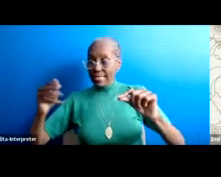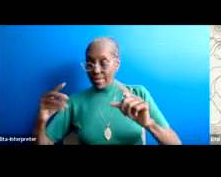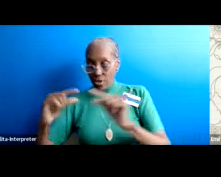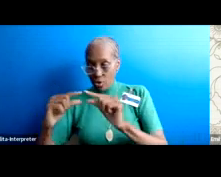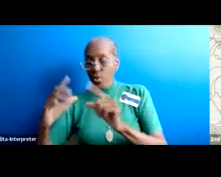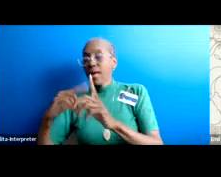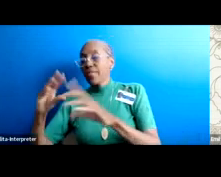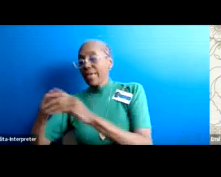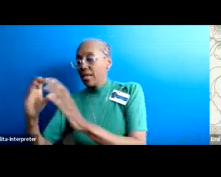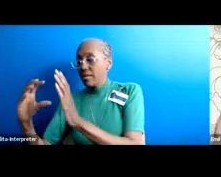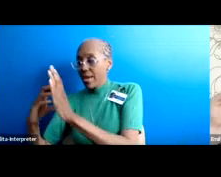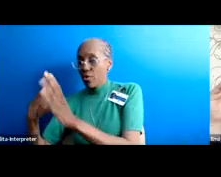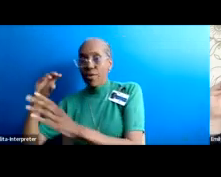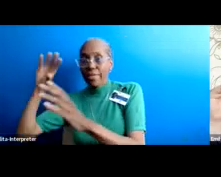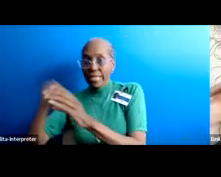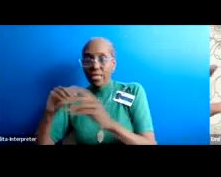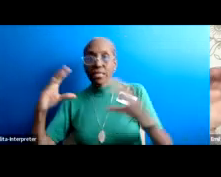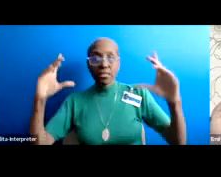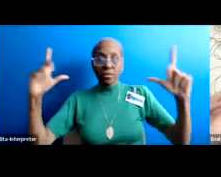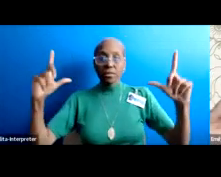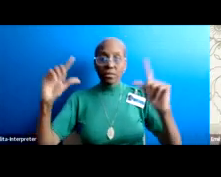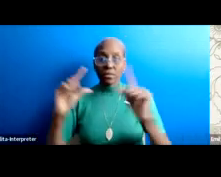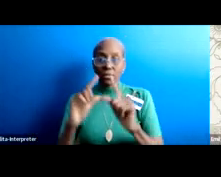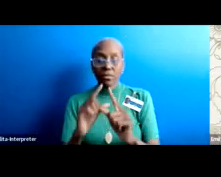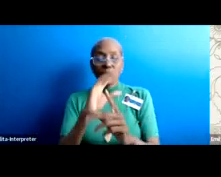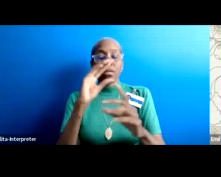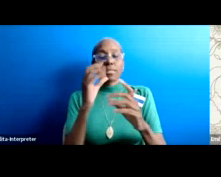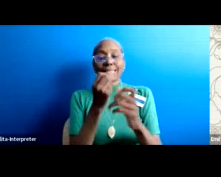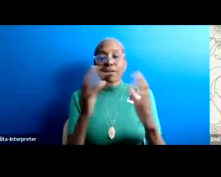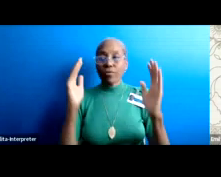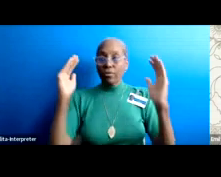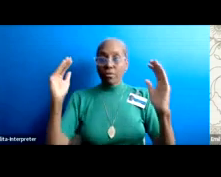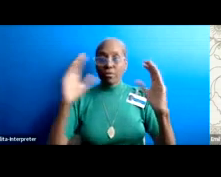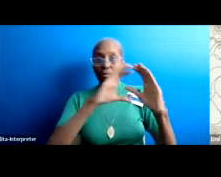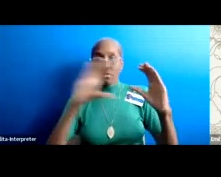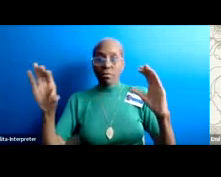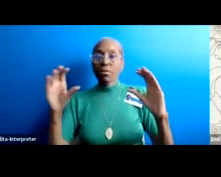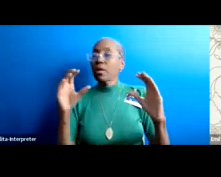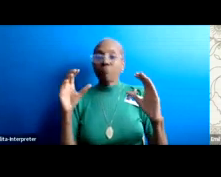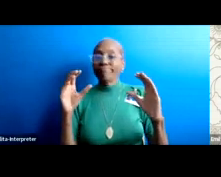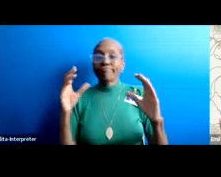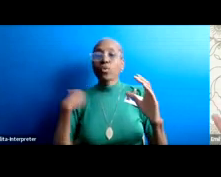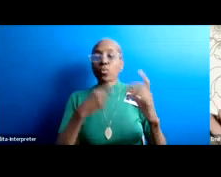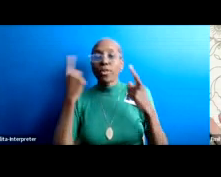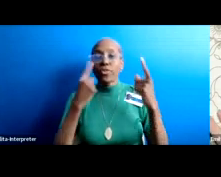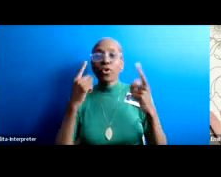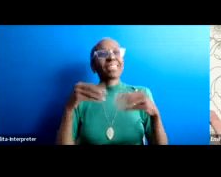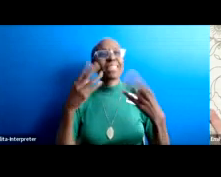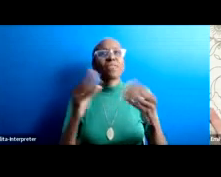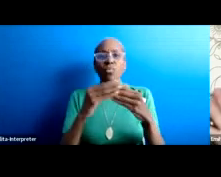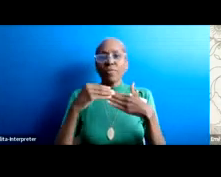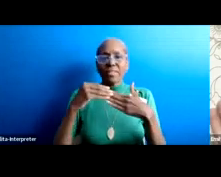a paragraph code inside of that. And so those is like nesting of things, right? And the thought process was that gave you